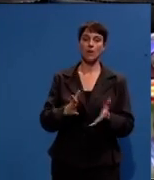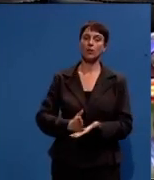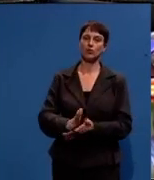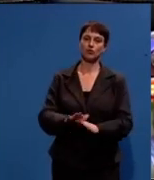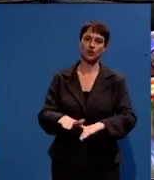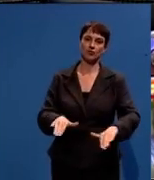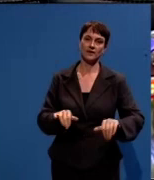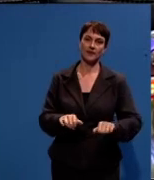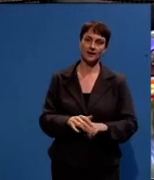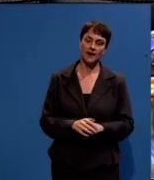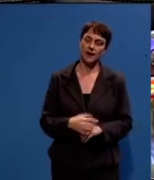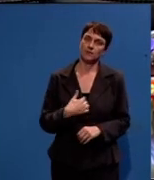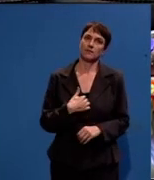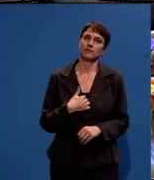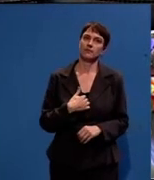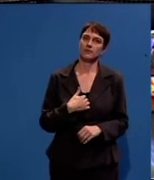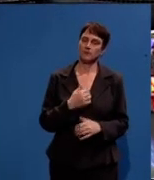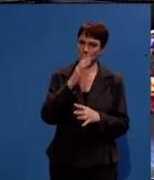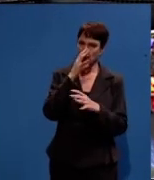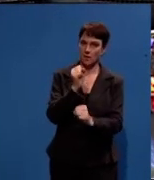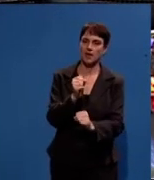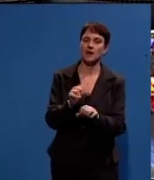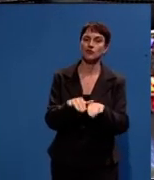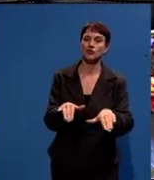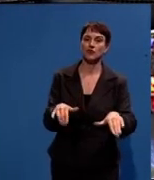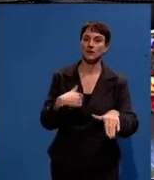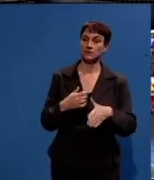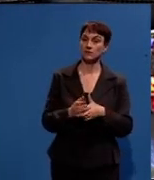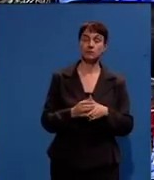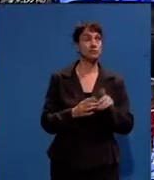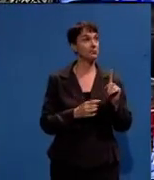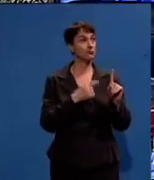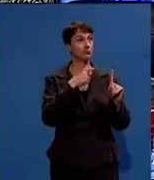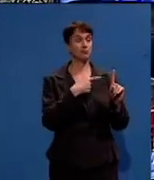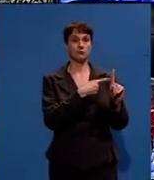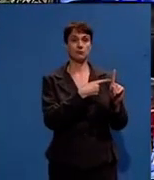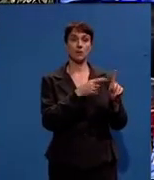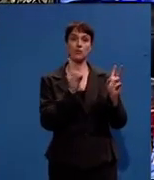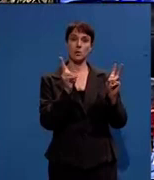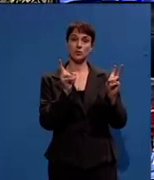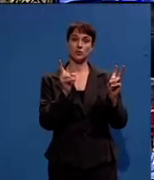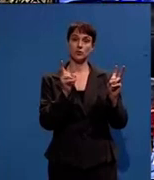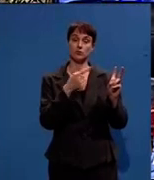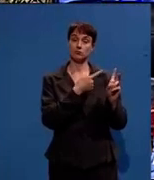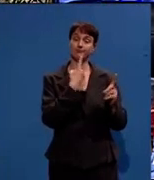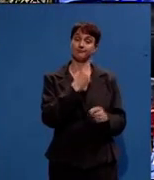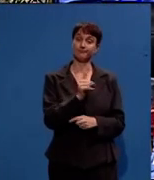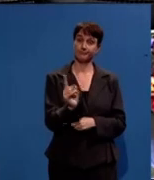And I was so interested and motivated by Mr. Mandela's quote when he said